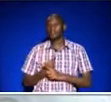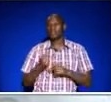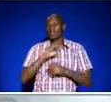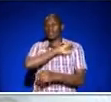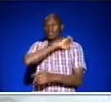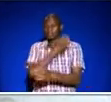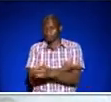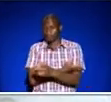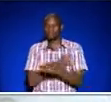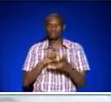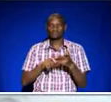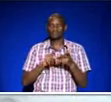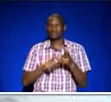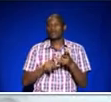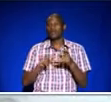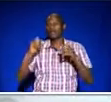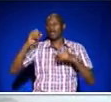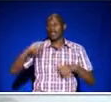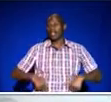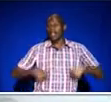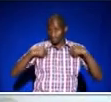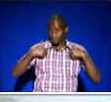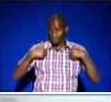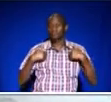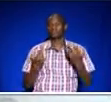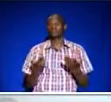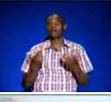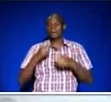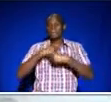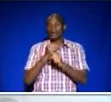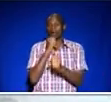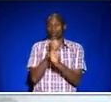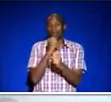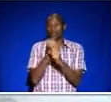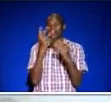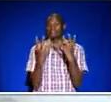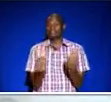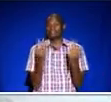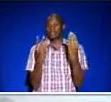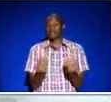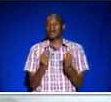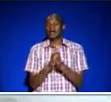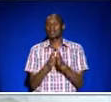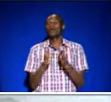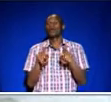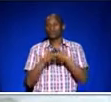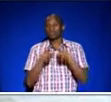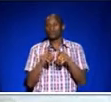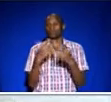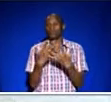energy. We also looked at life, making work easier, and also properties of